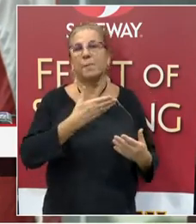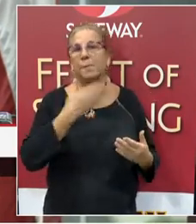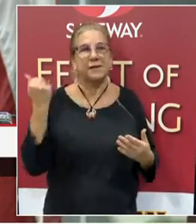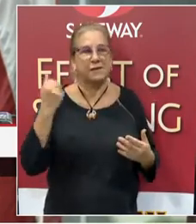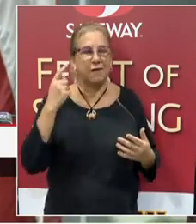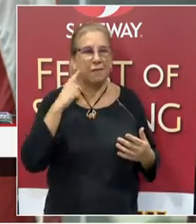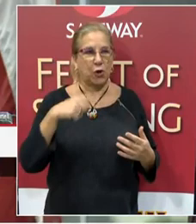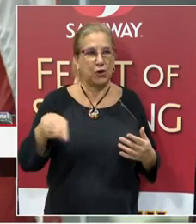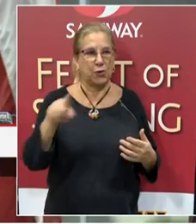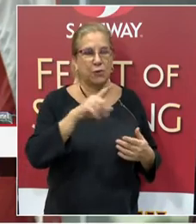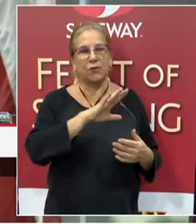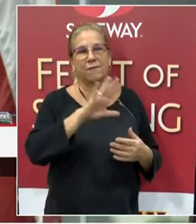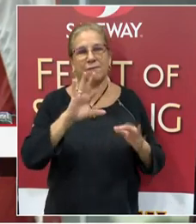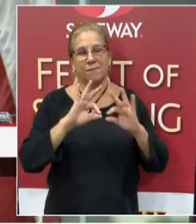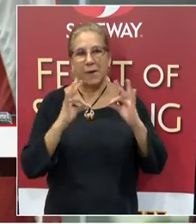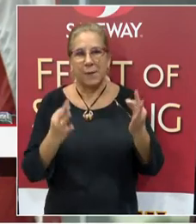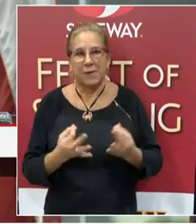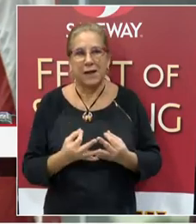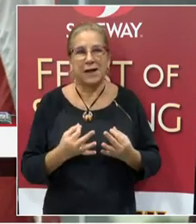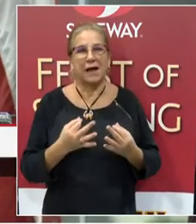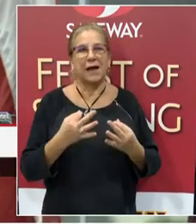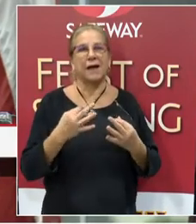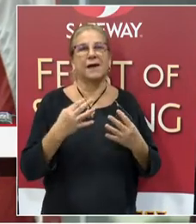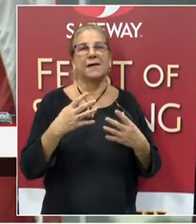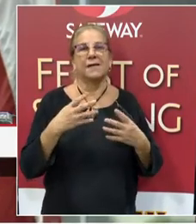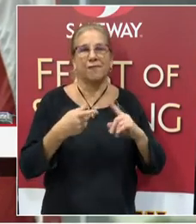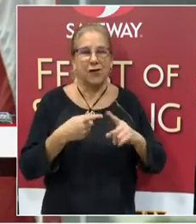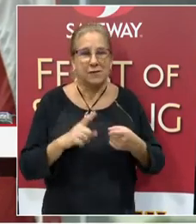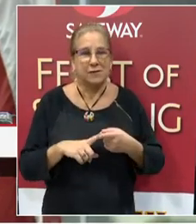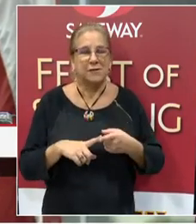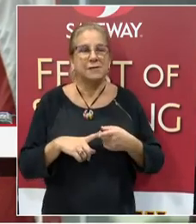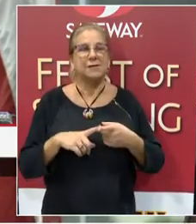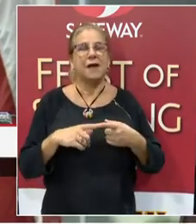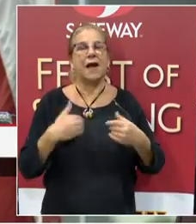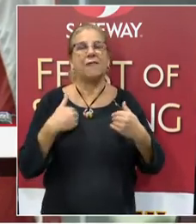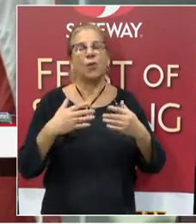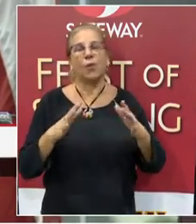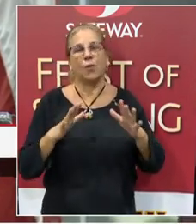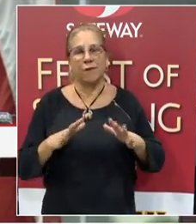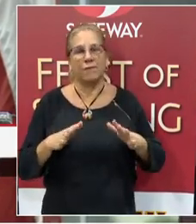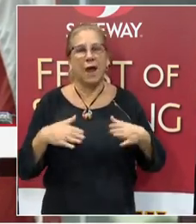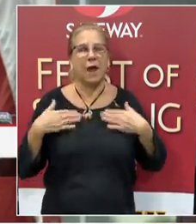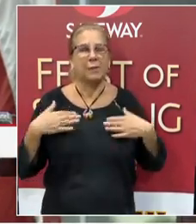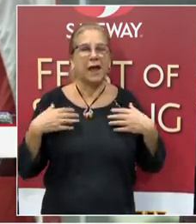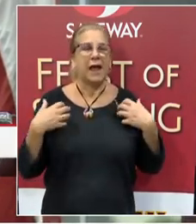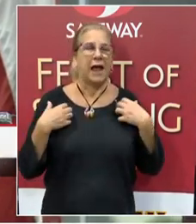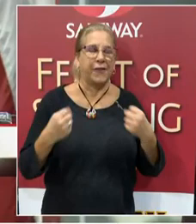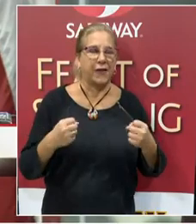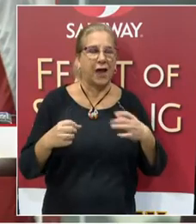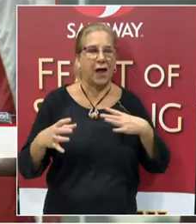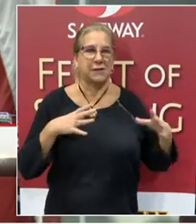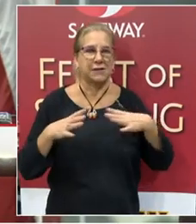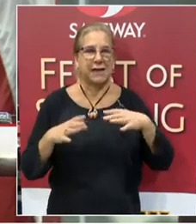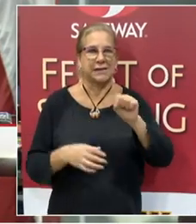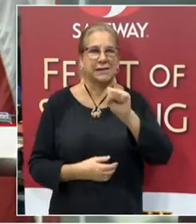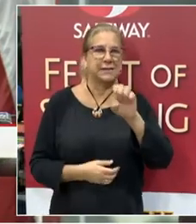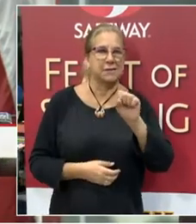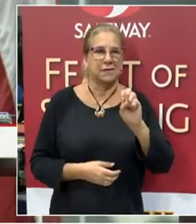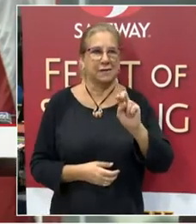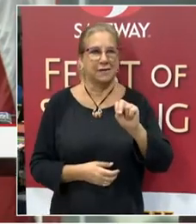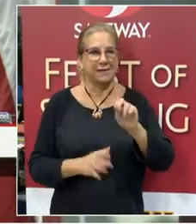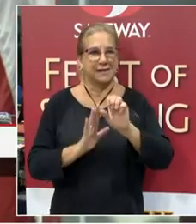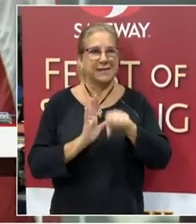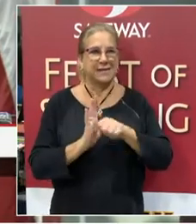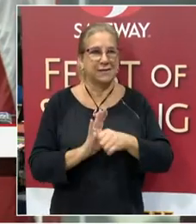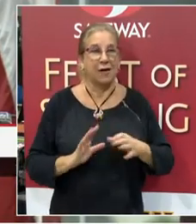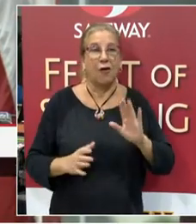healthy, and safe holiday season. Before I close, I would like to thank all the volunteers. A big round of